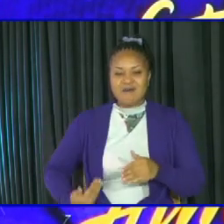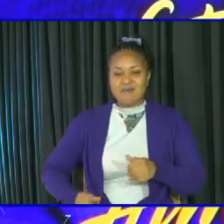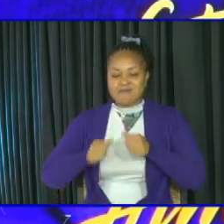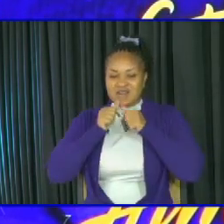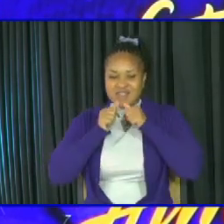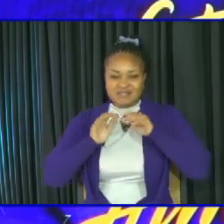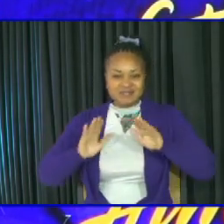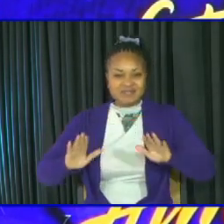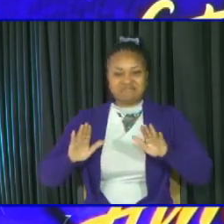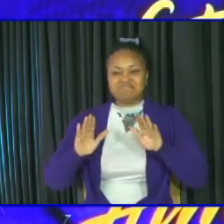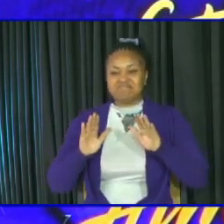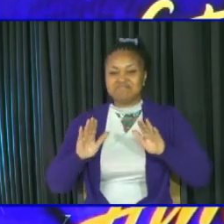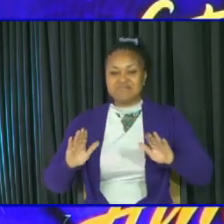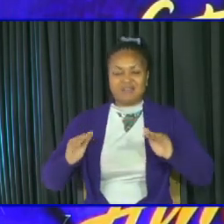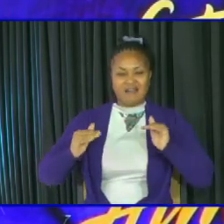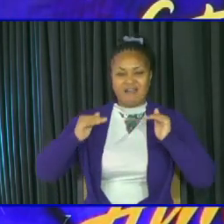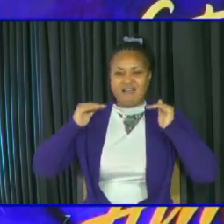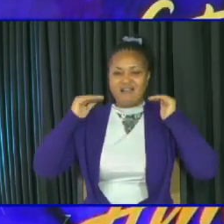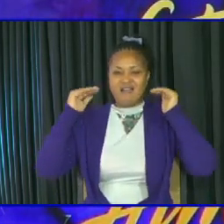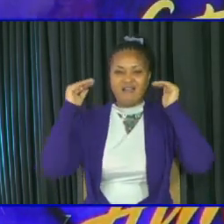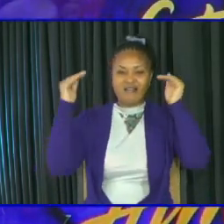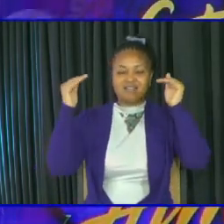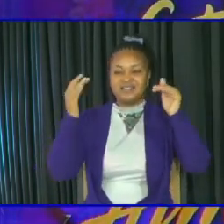am blessed. And I